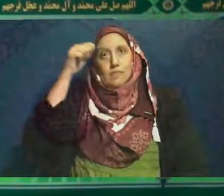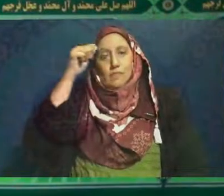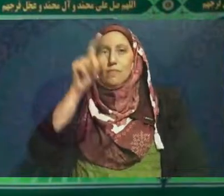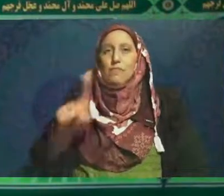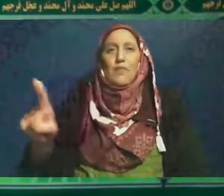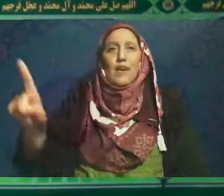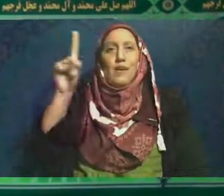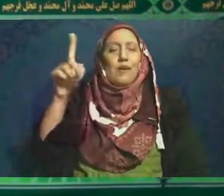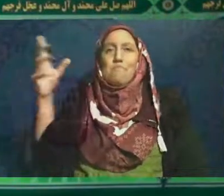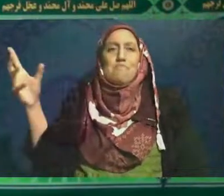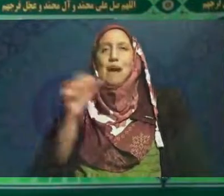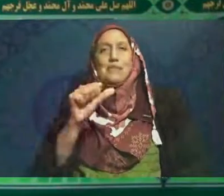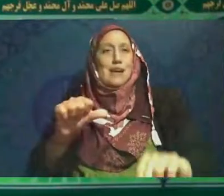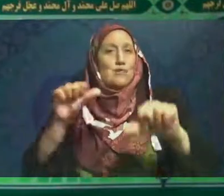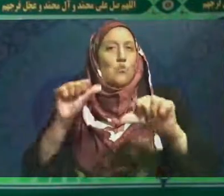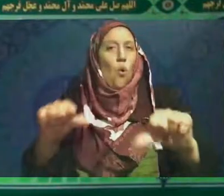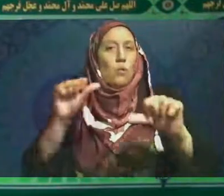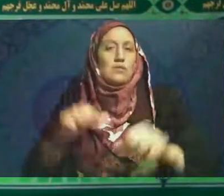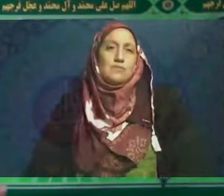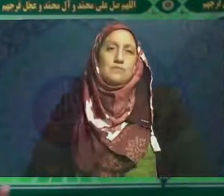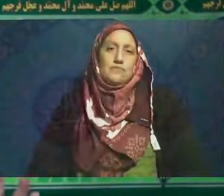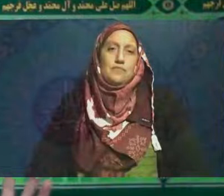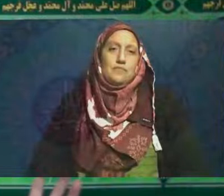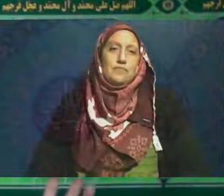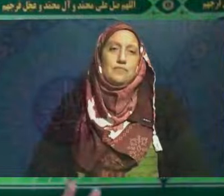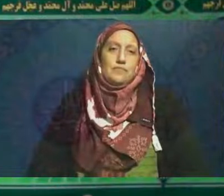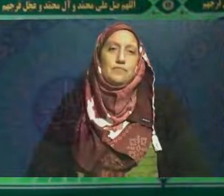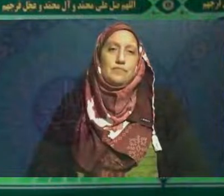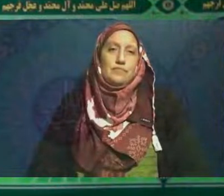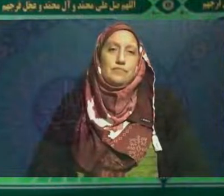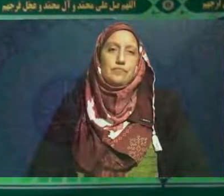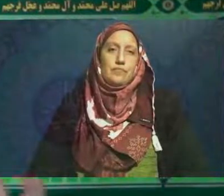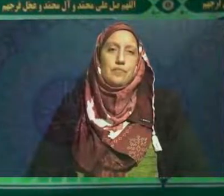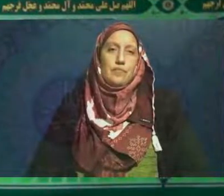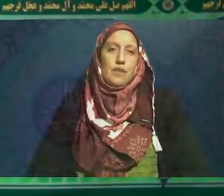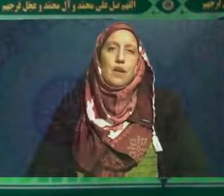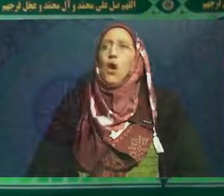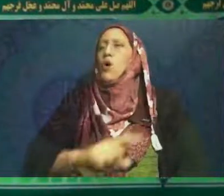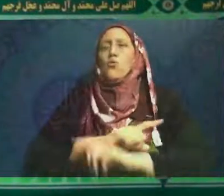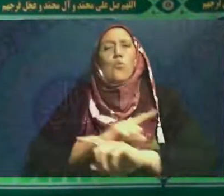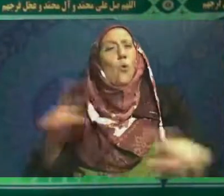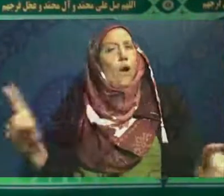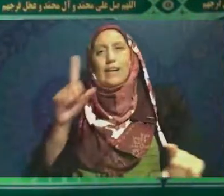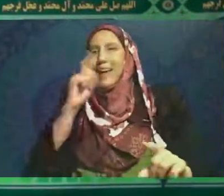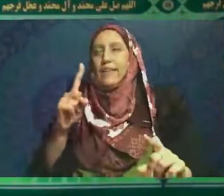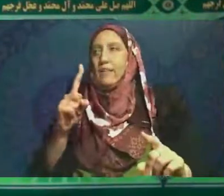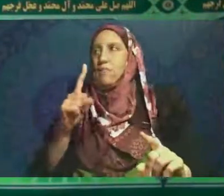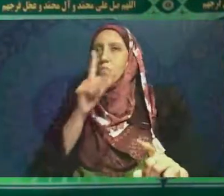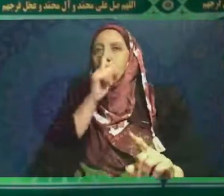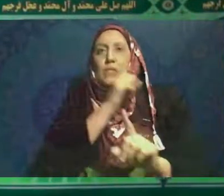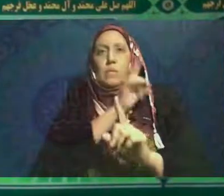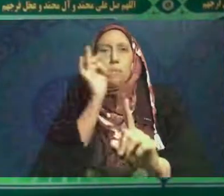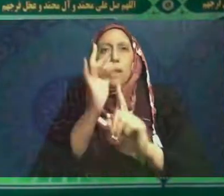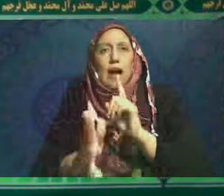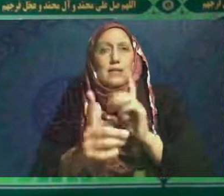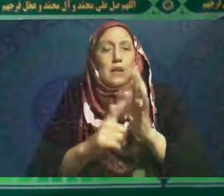it. No one can, God forbid, bypass the law of God. Perhaps the last, my time is already past the limit, very briefly.